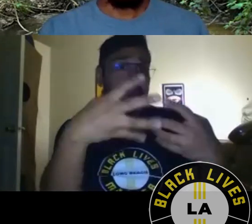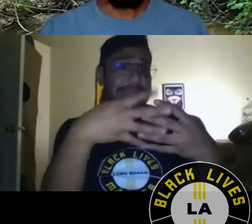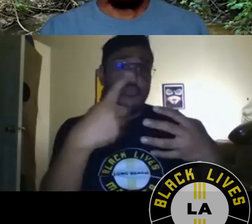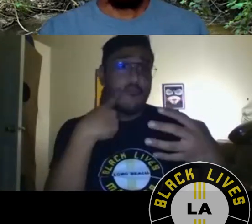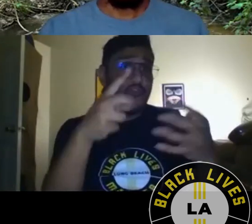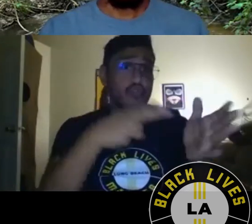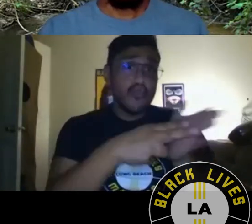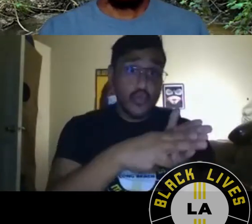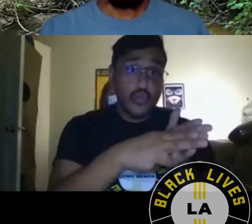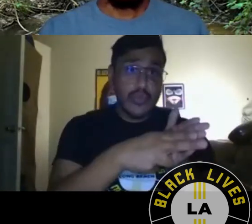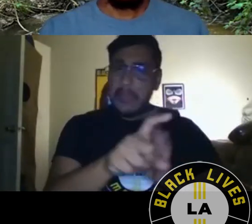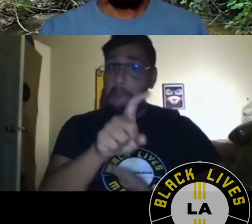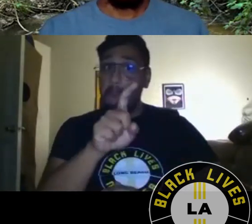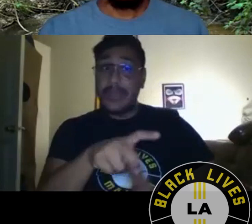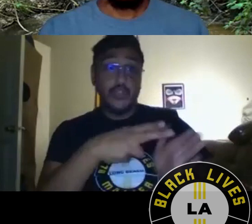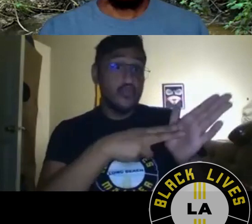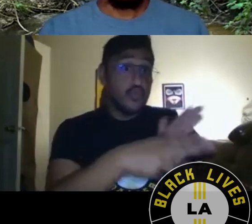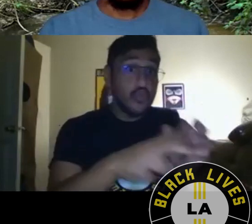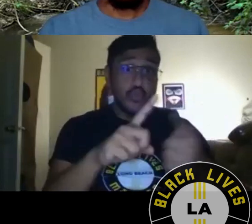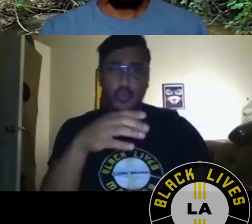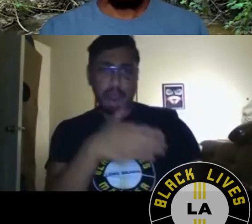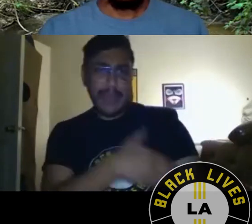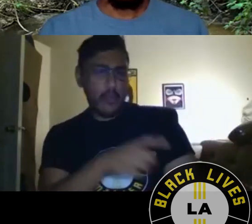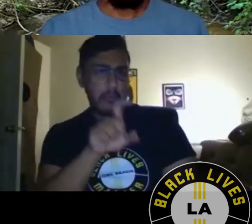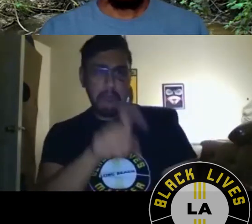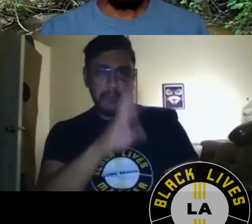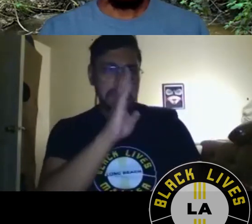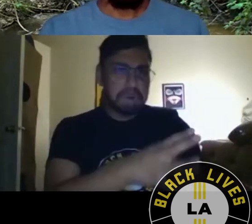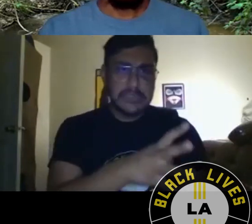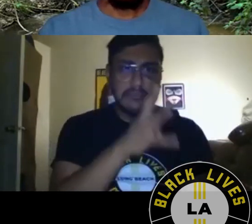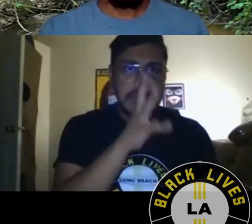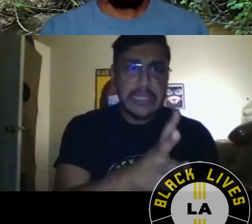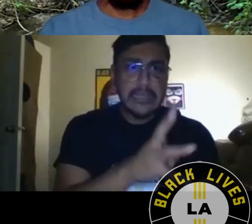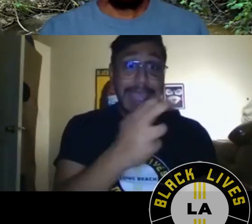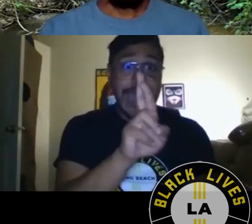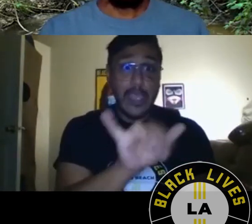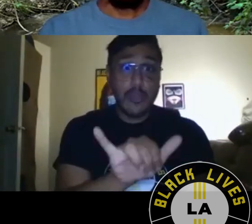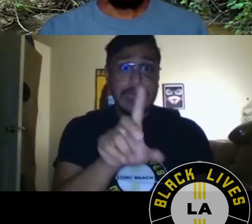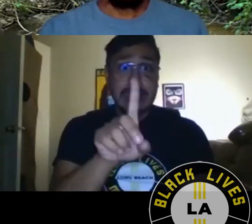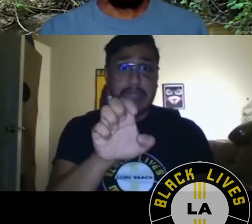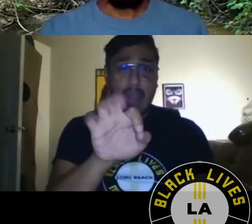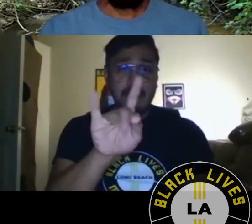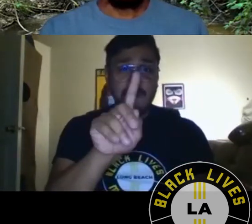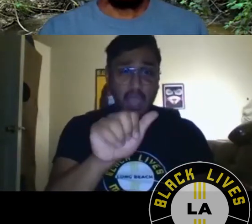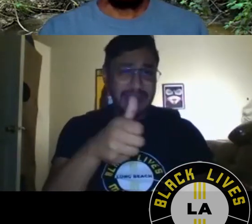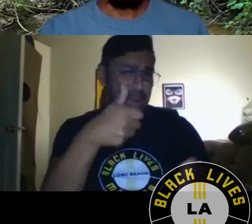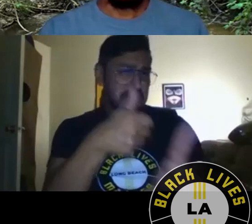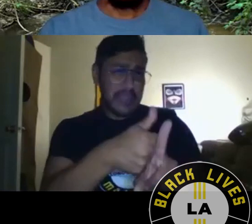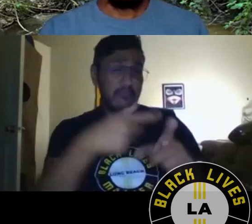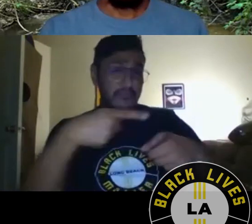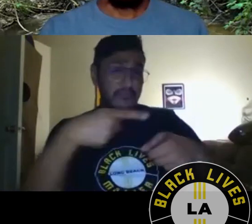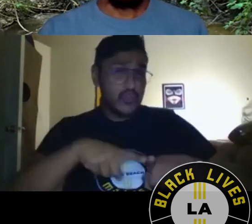power. Follow in the footsteps of Harry Belafonte, who was instrumental artist within the civil rights